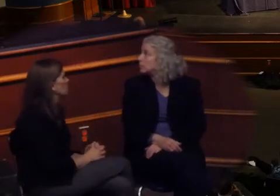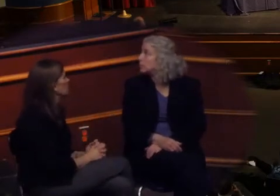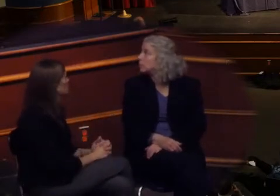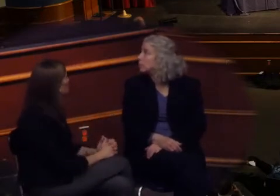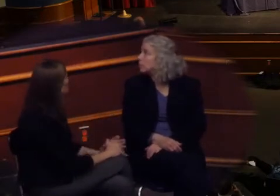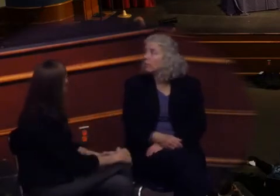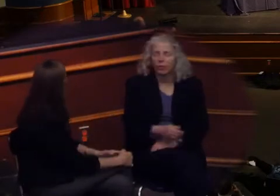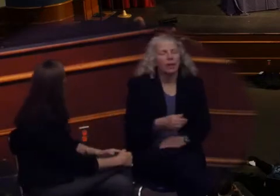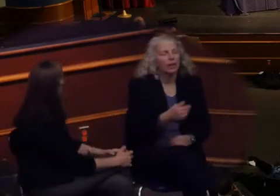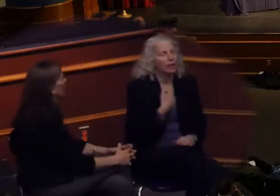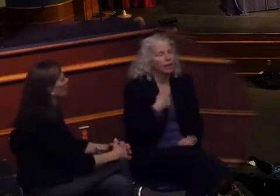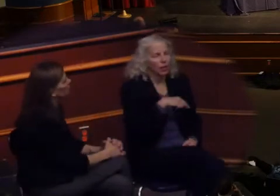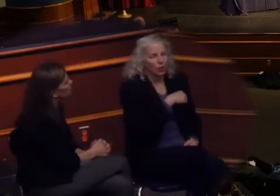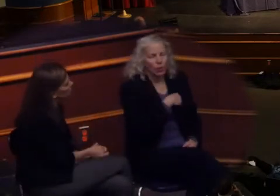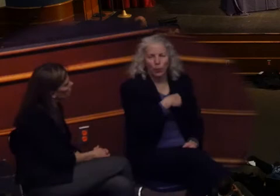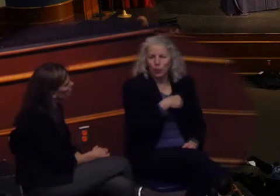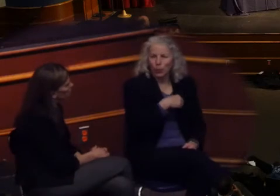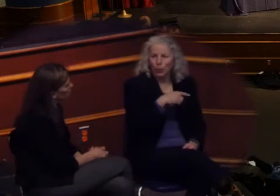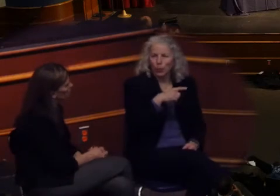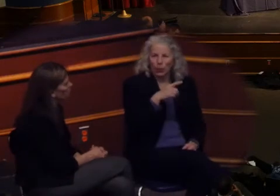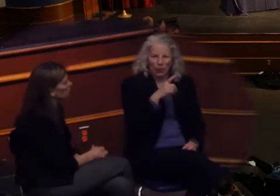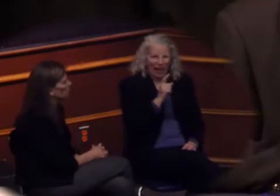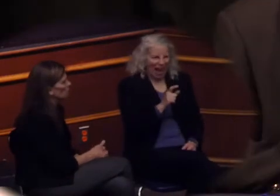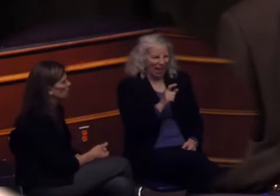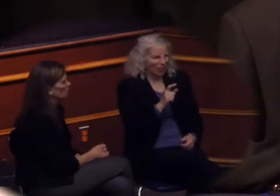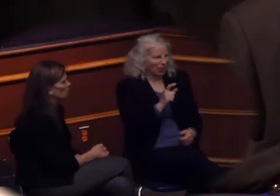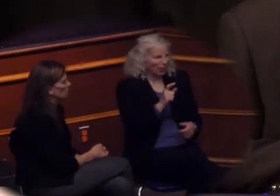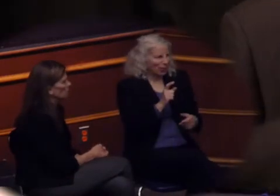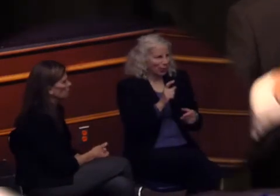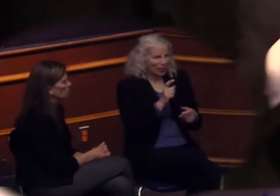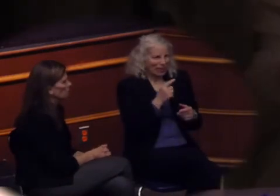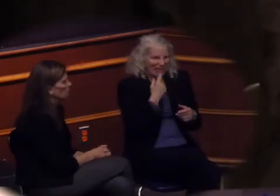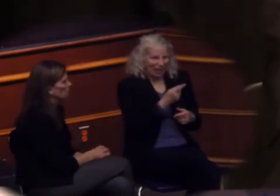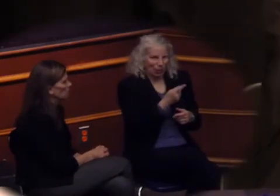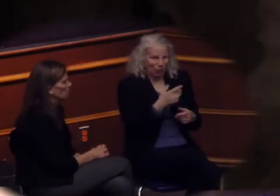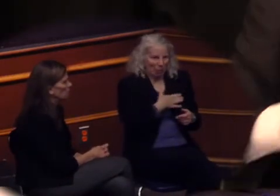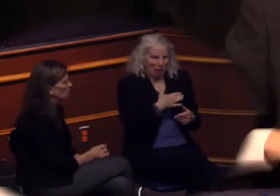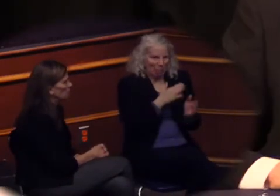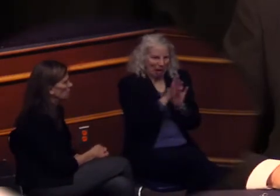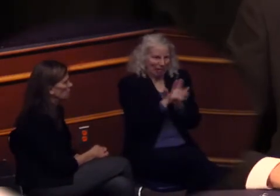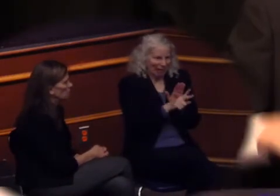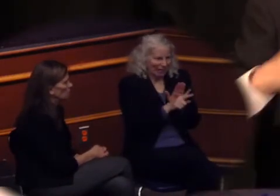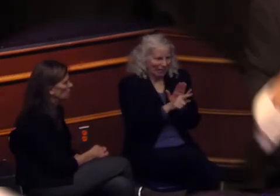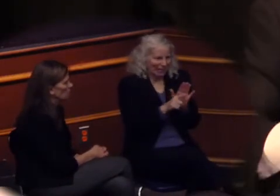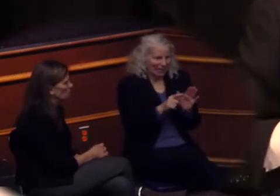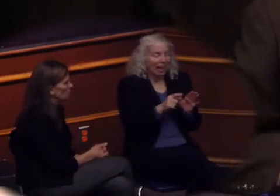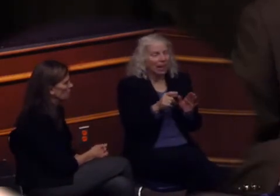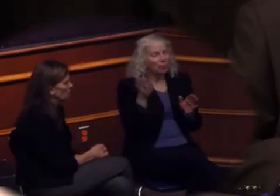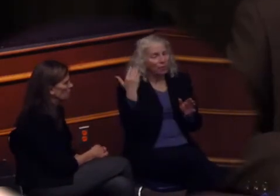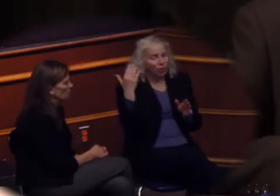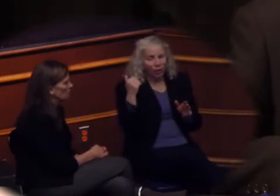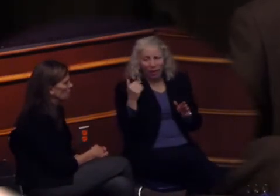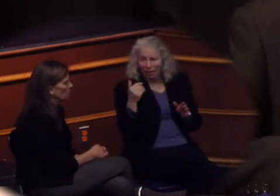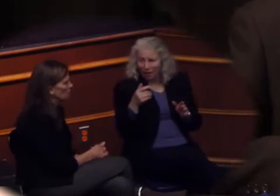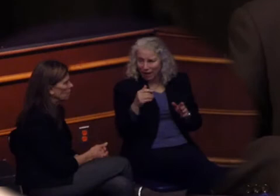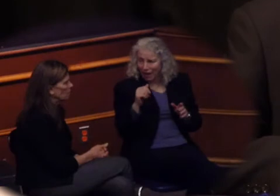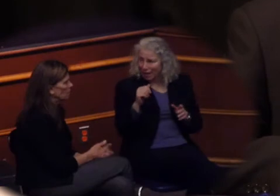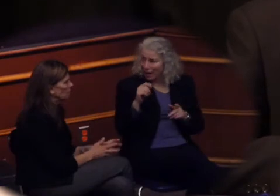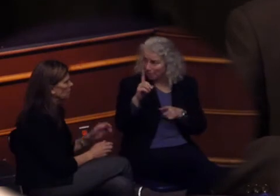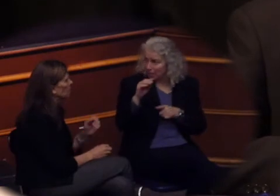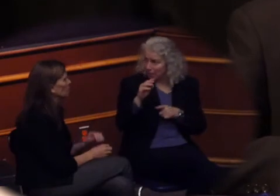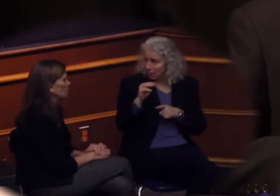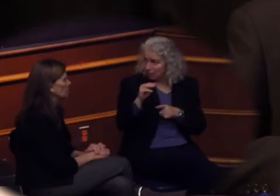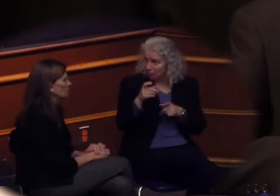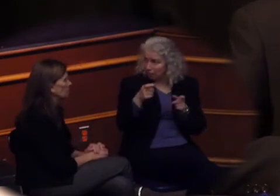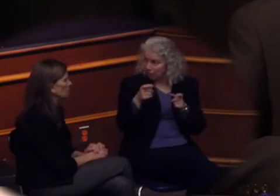So we have to sneak our biographies into these very short answers. I mentioned that I was in ministry, but because I was so committed to economic